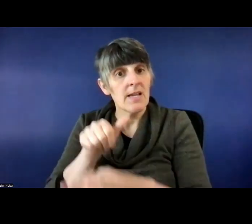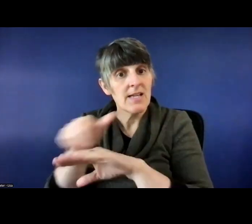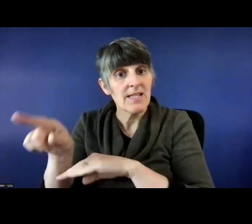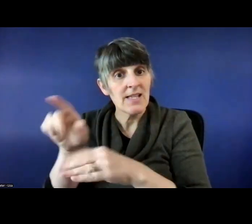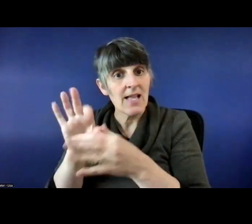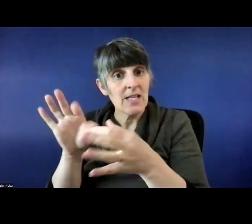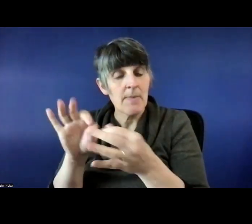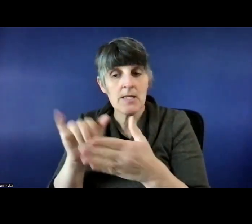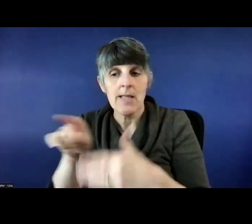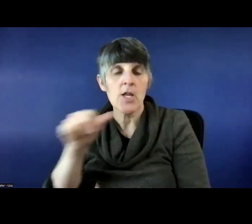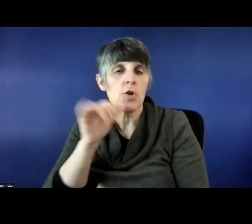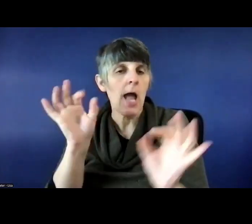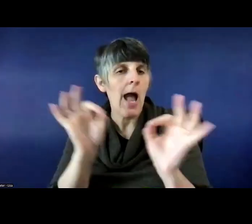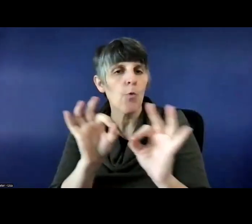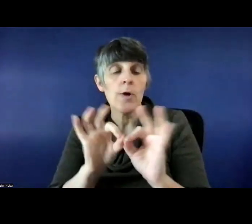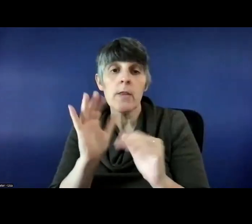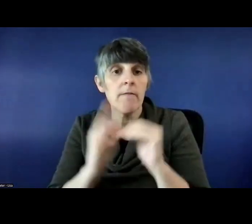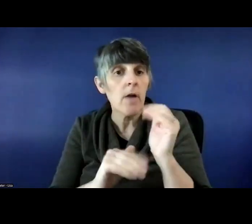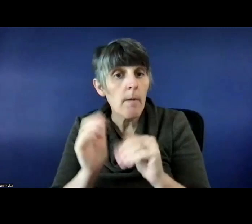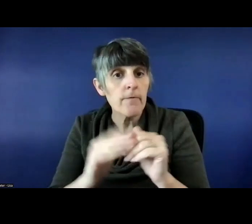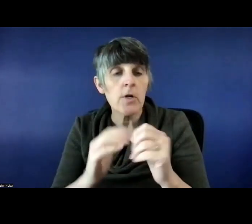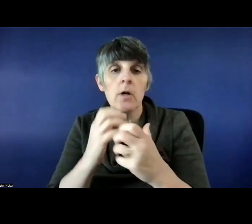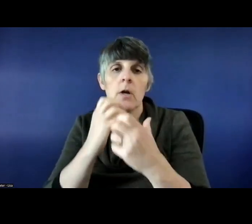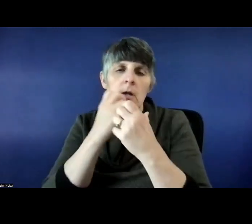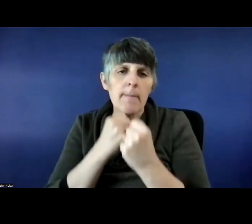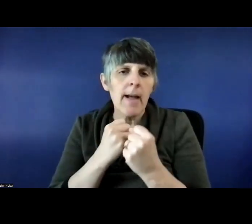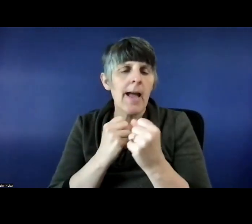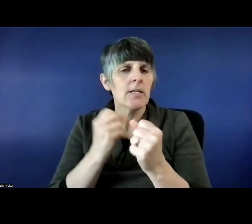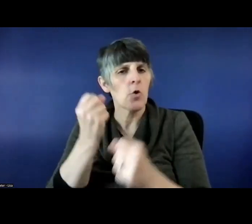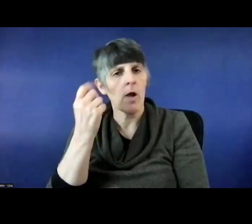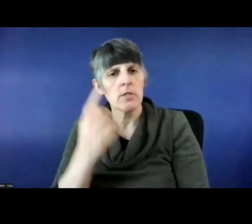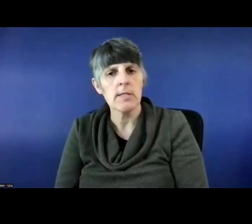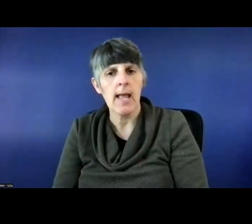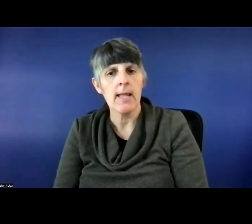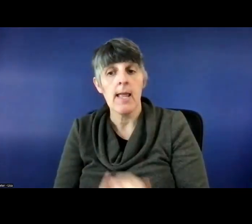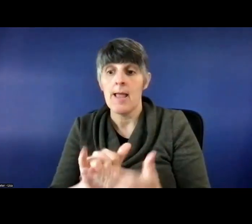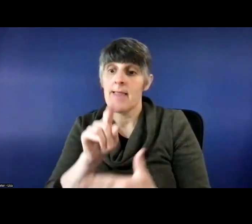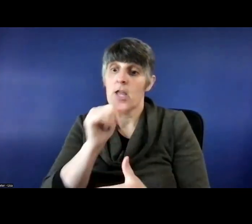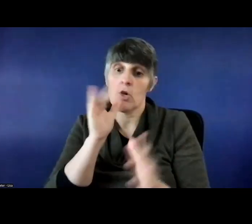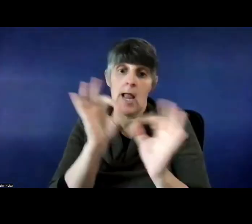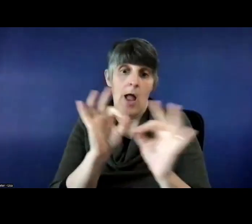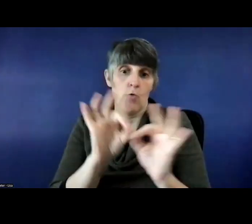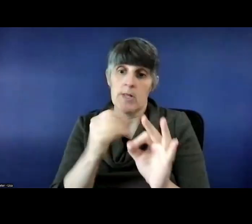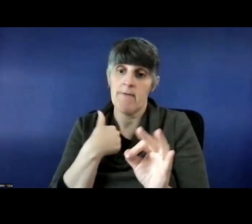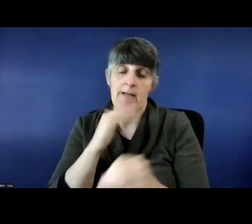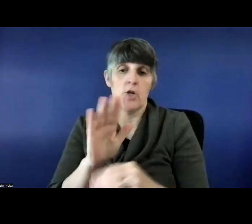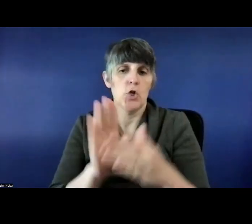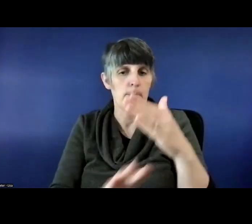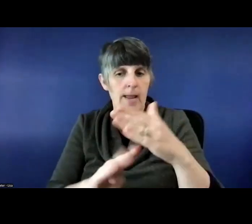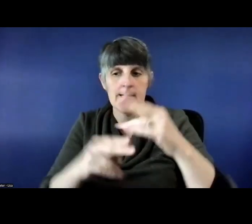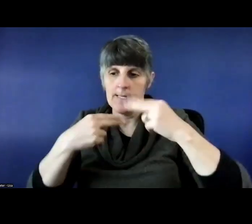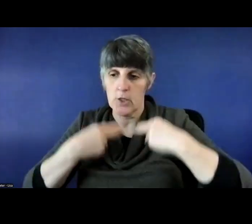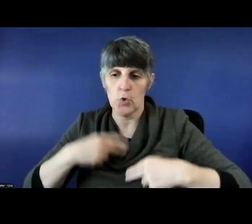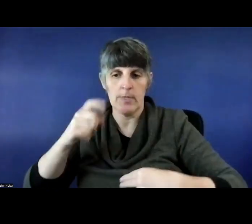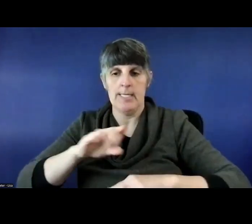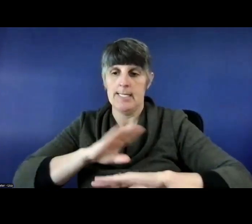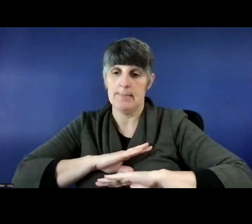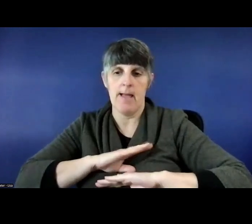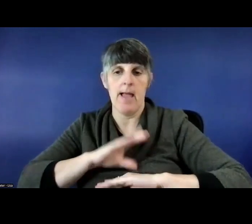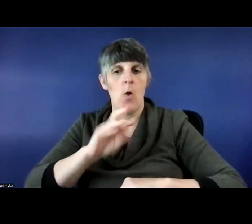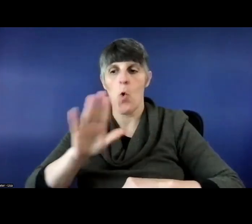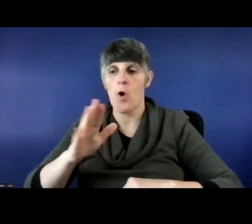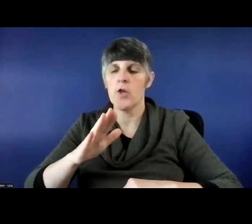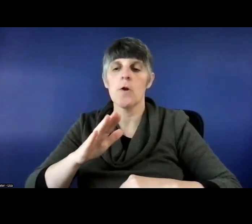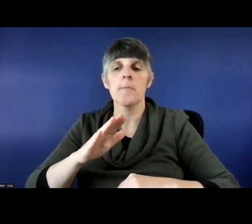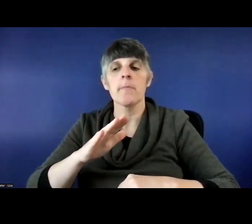that you're not worthy of comfort, compassion, or understanding, and that you're not worthy of having your basic human needs met or your